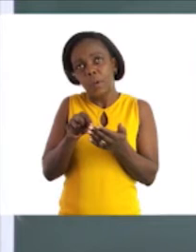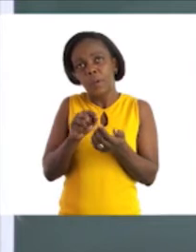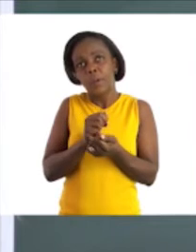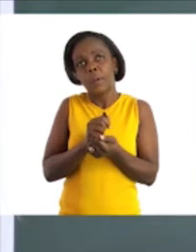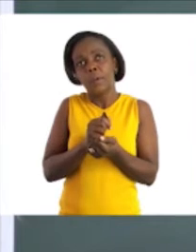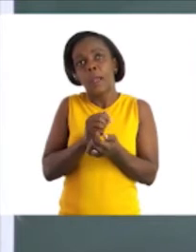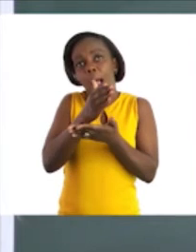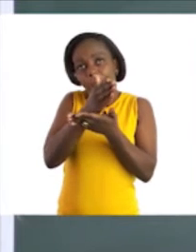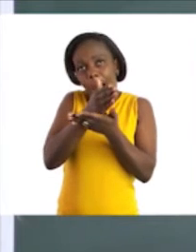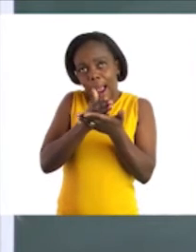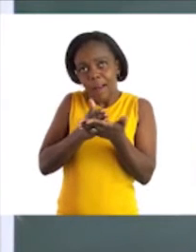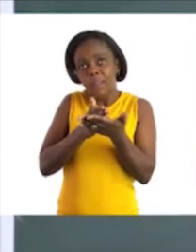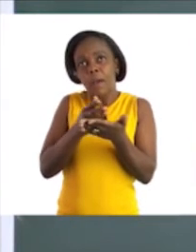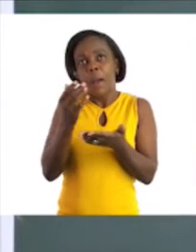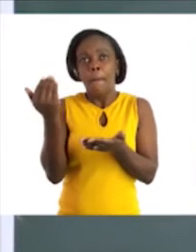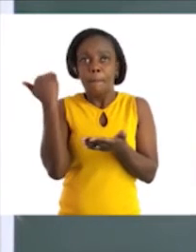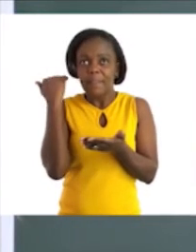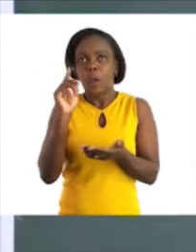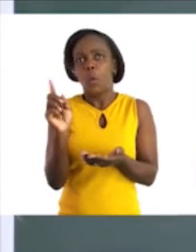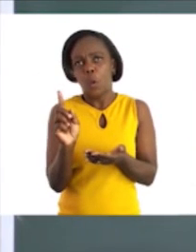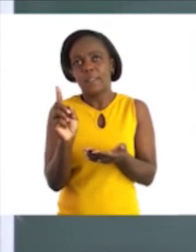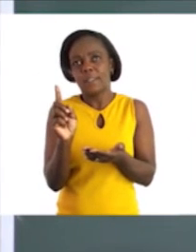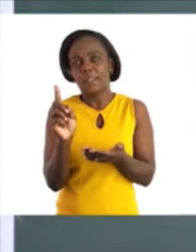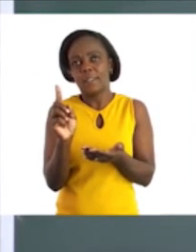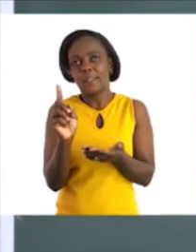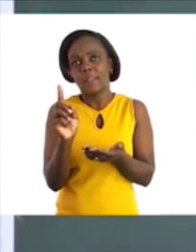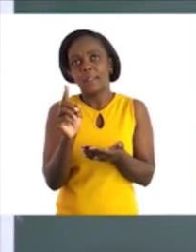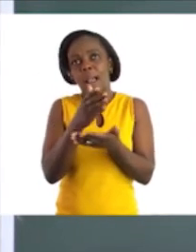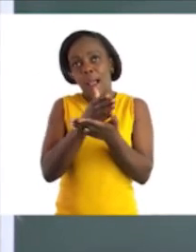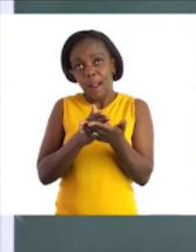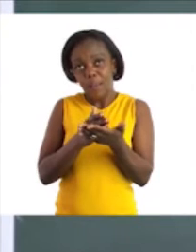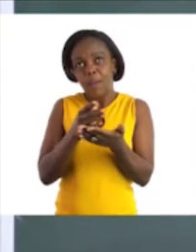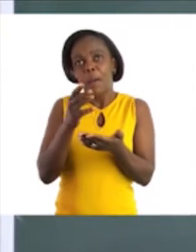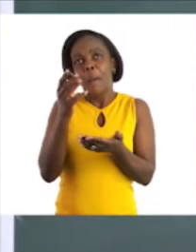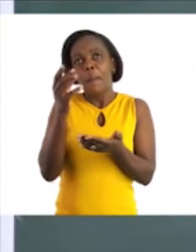will be half past what? This will be half past